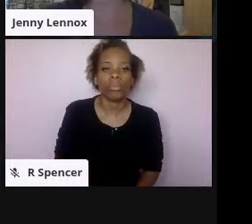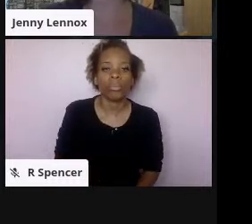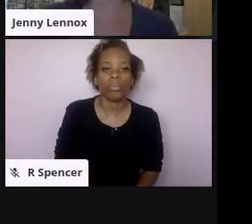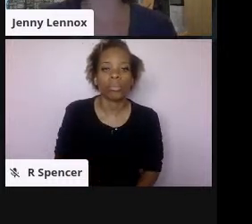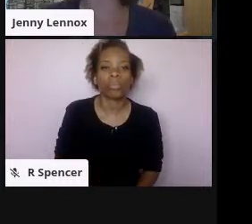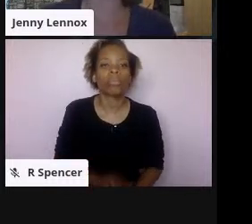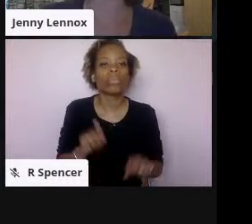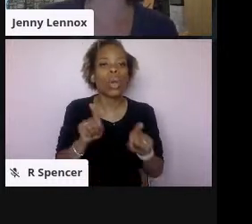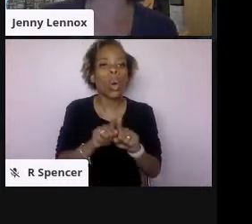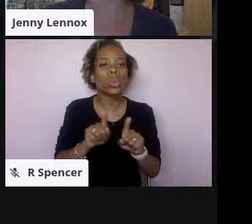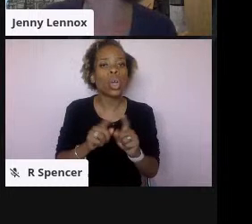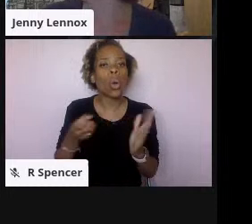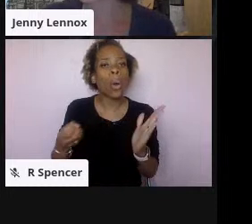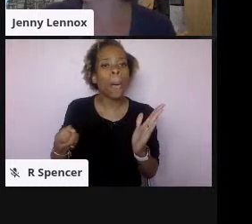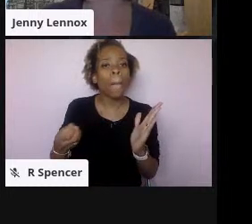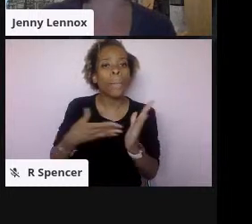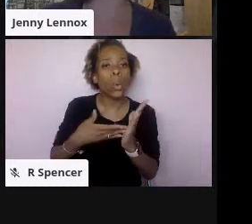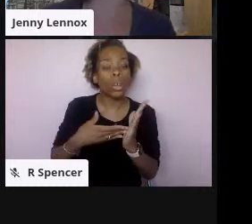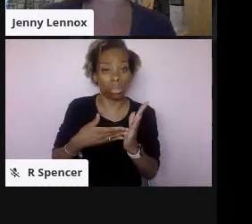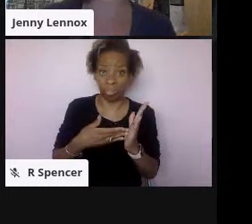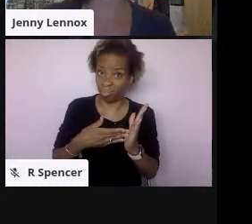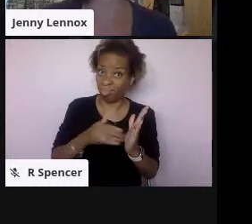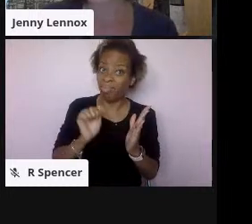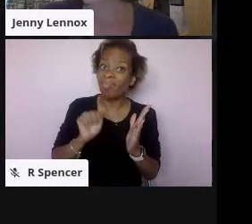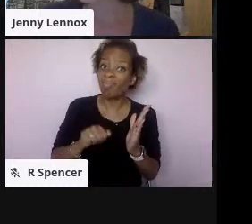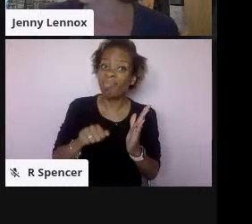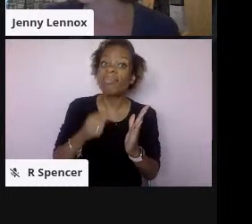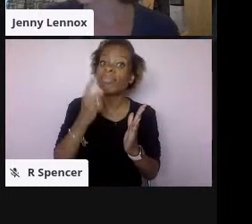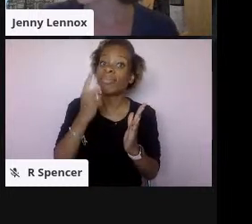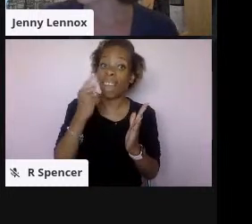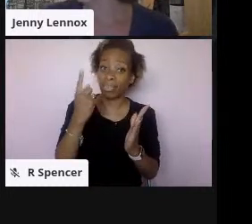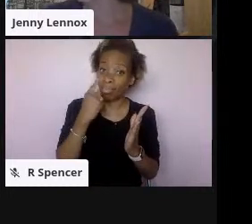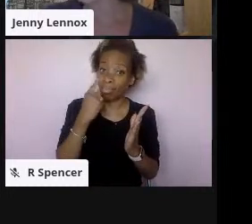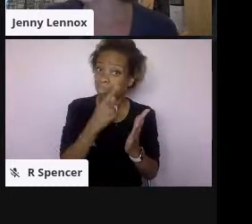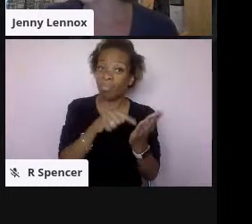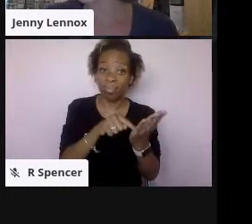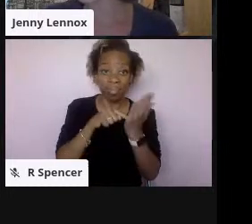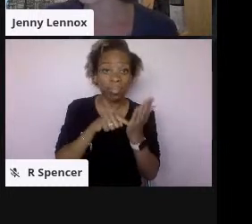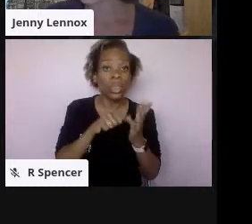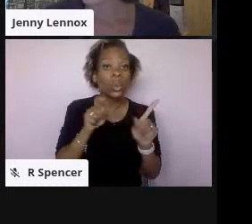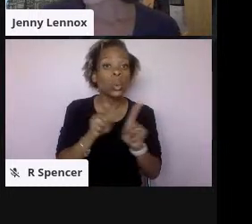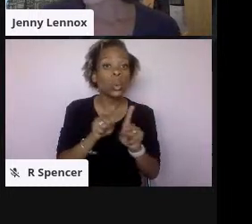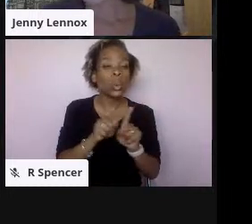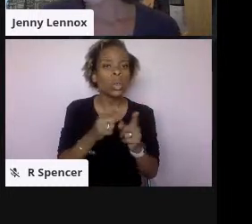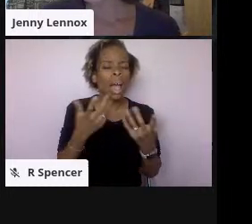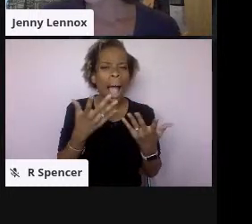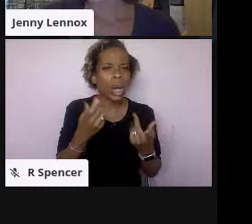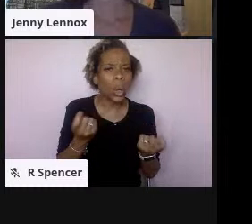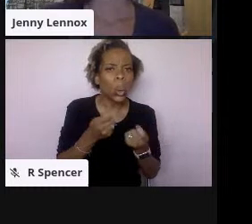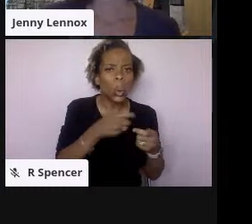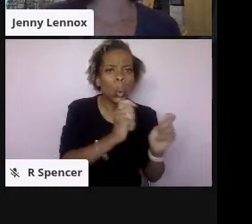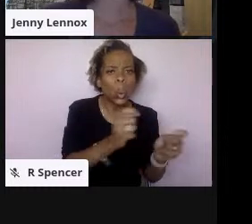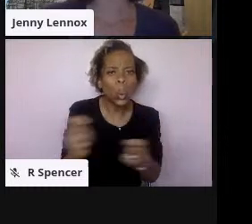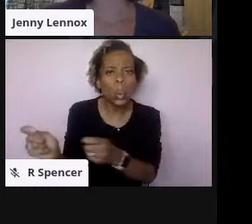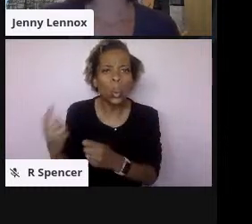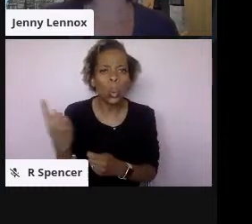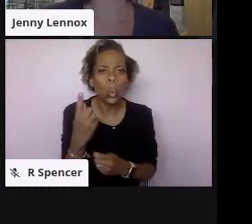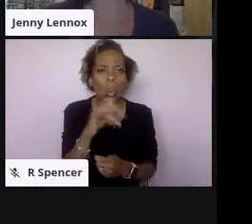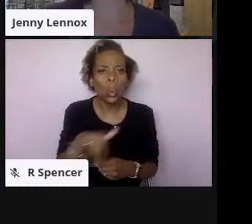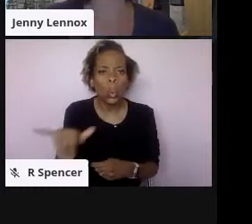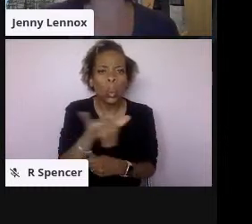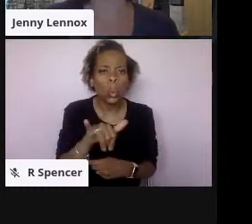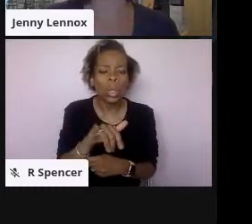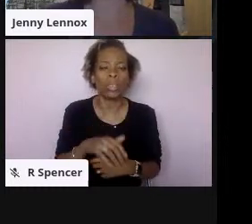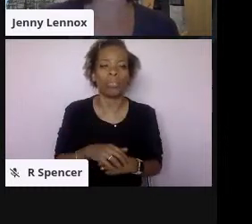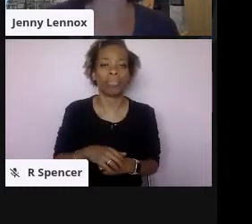on bonuses as well. So again, you can see who's getting the bonuses and how they're distributed amongst the workforce. I think kind of the